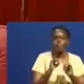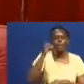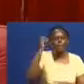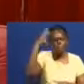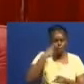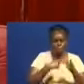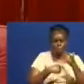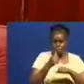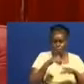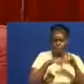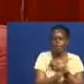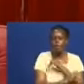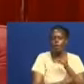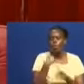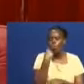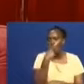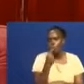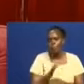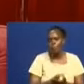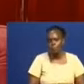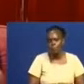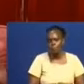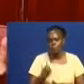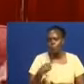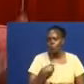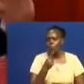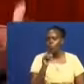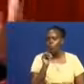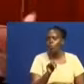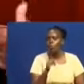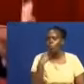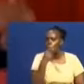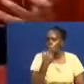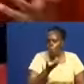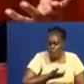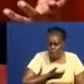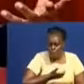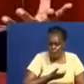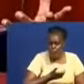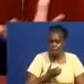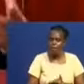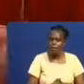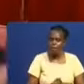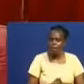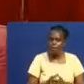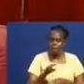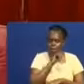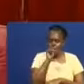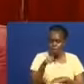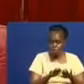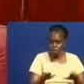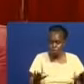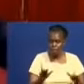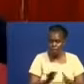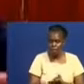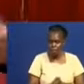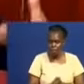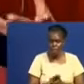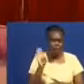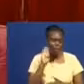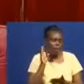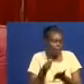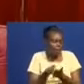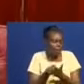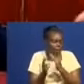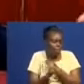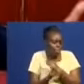power suppliers of this country? Why are we not being told who owns our national parks? But you hear money is